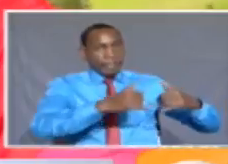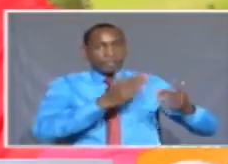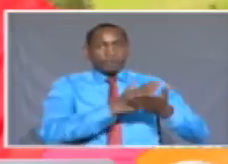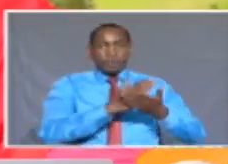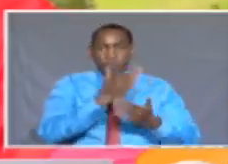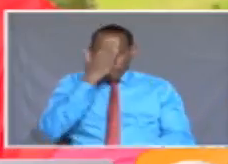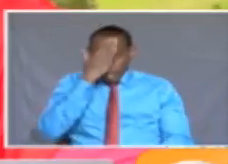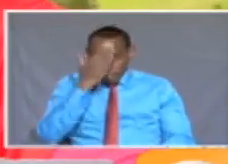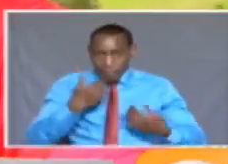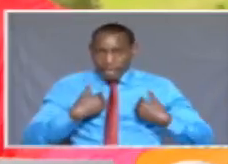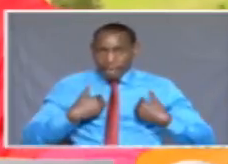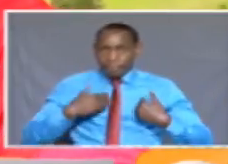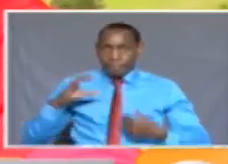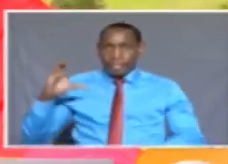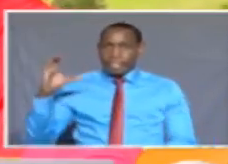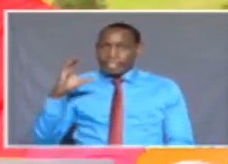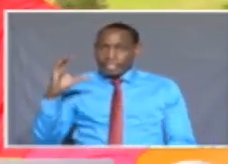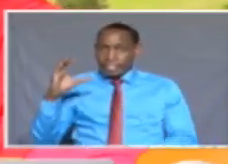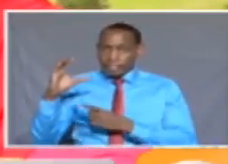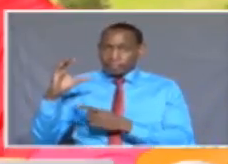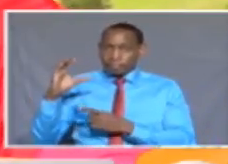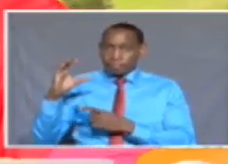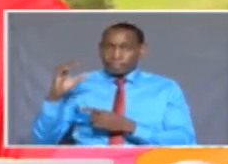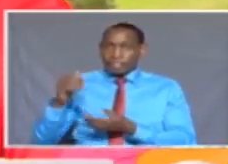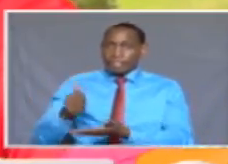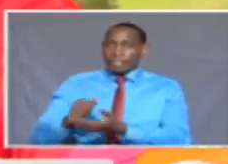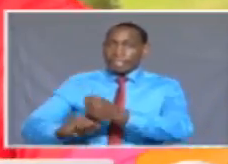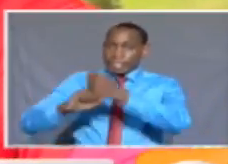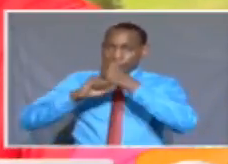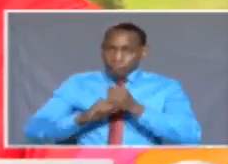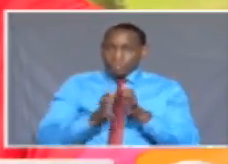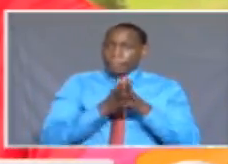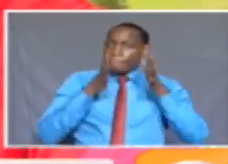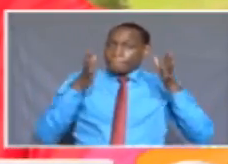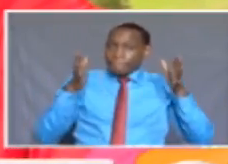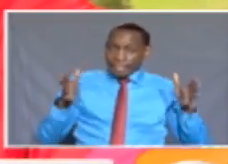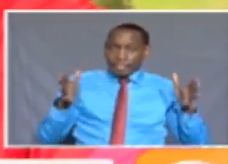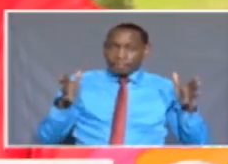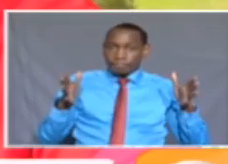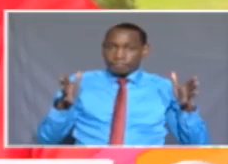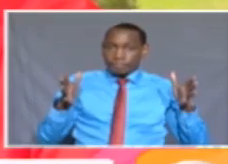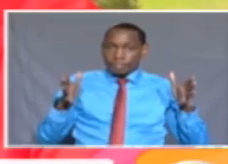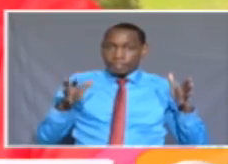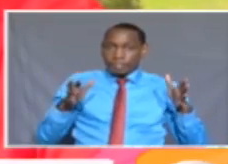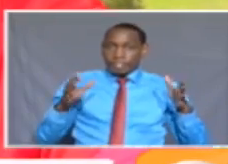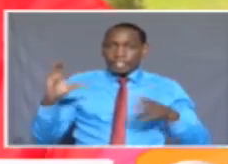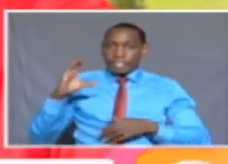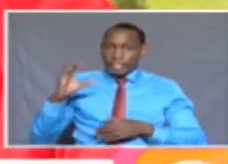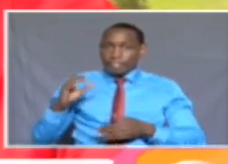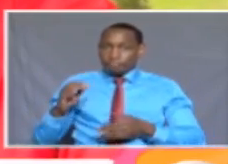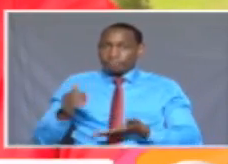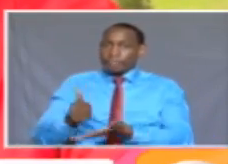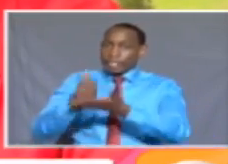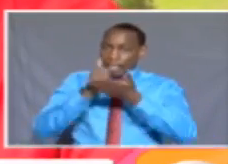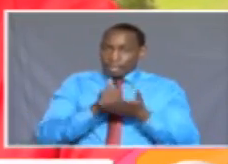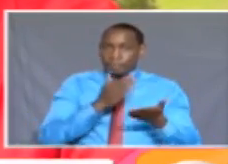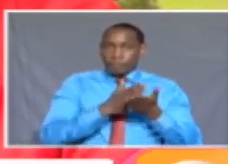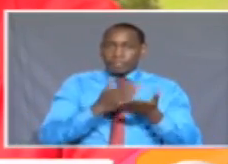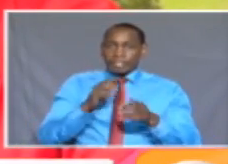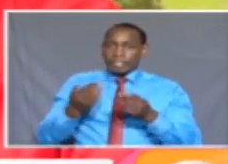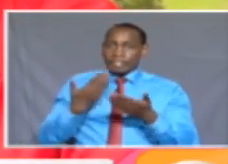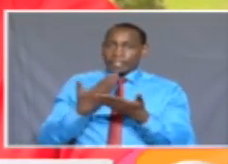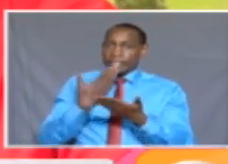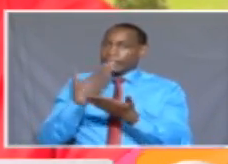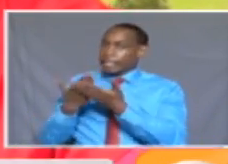have Citizen host sponsoring us in a big way. They have come hand in hand, and we appreciate them